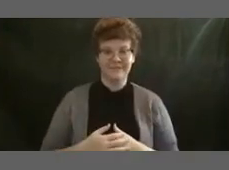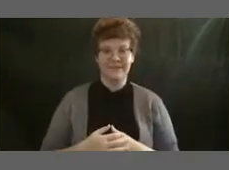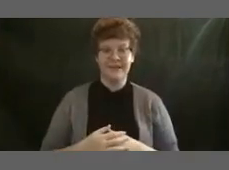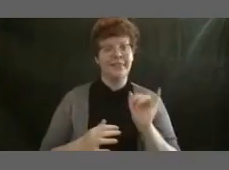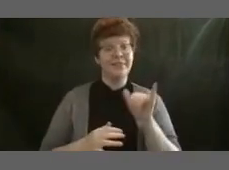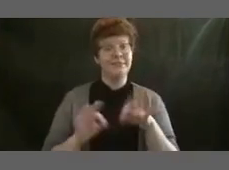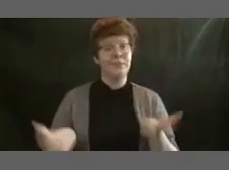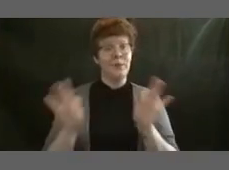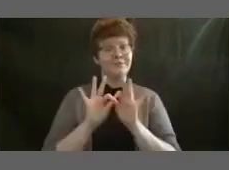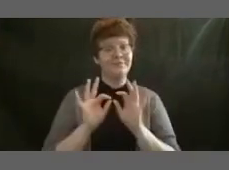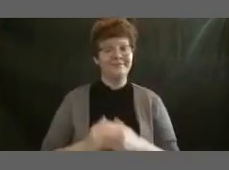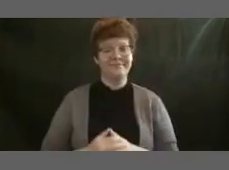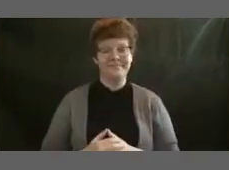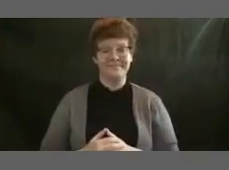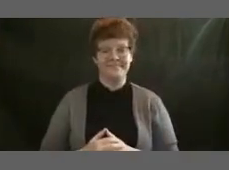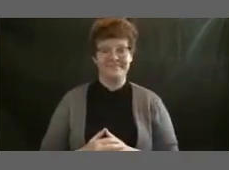Okay.